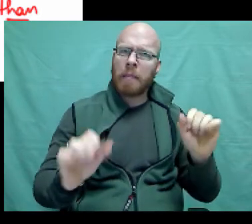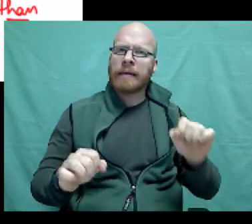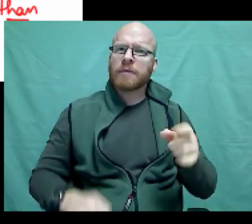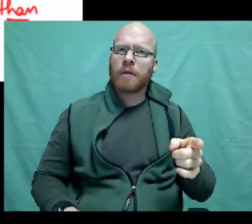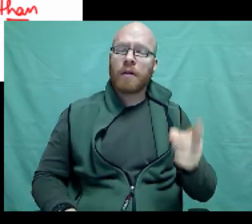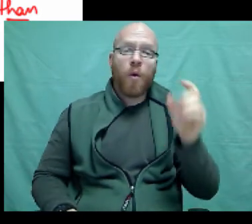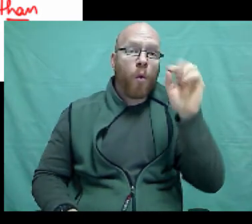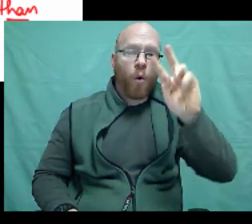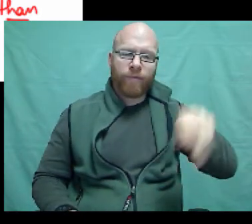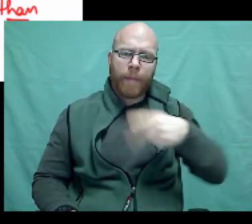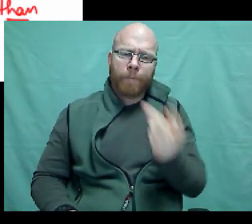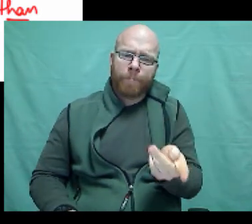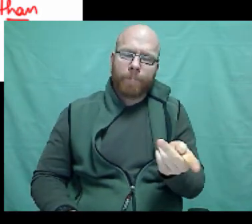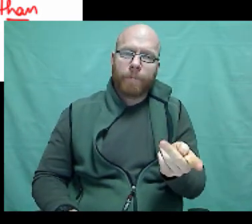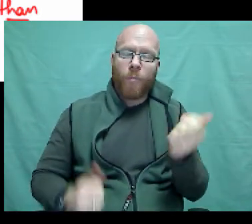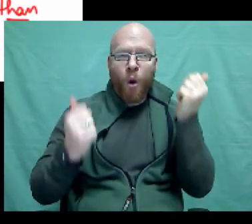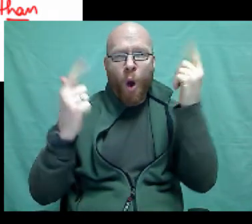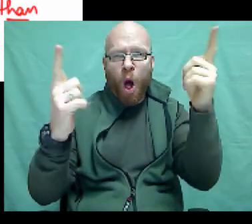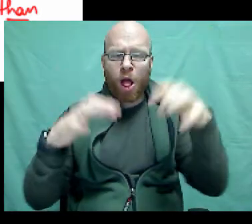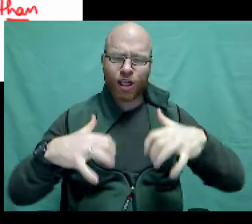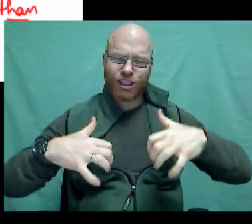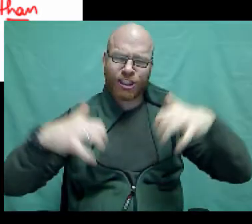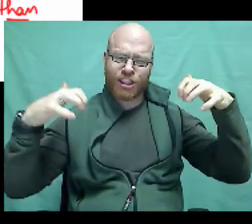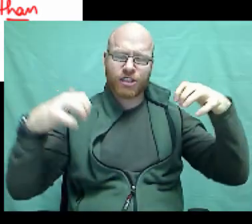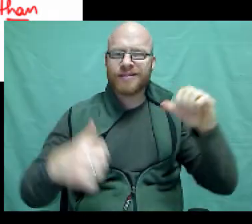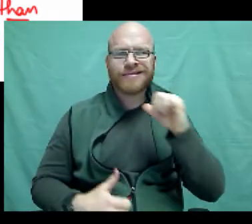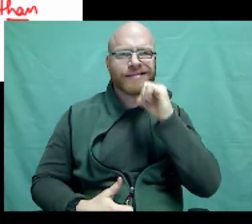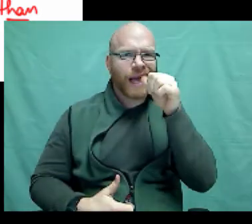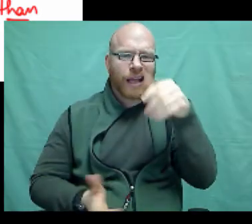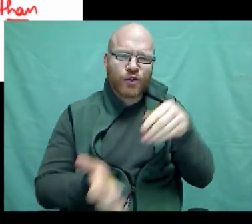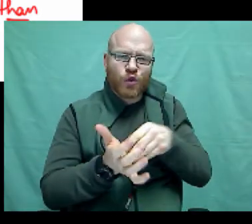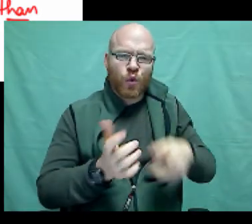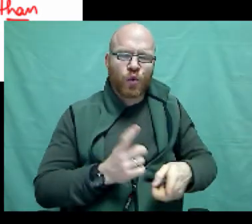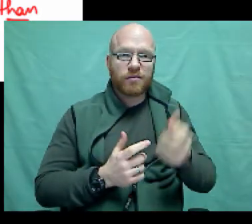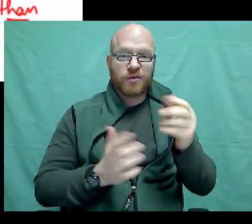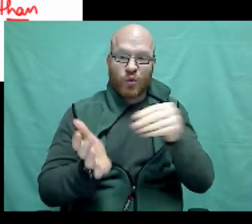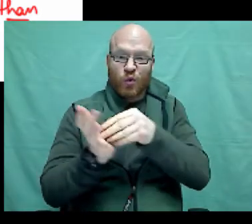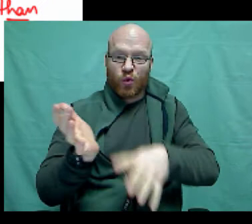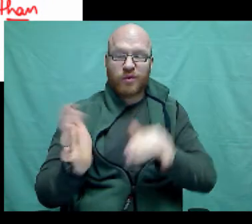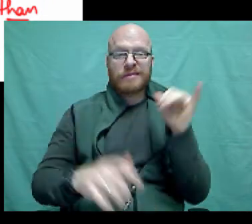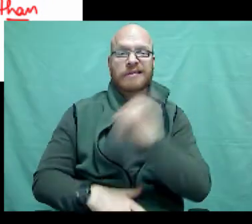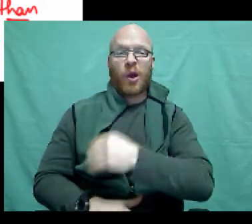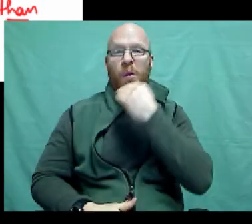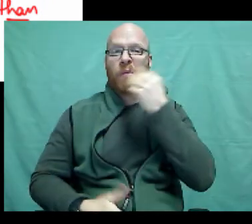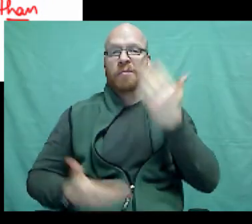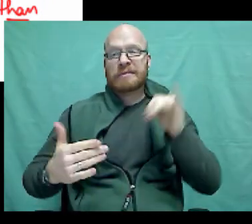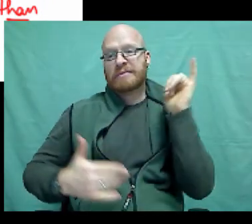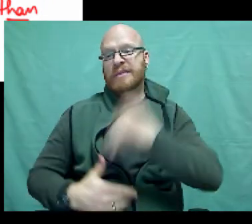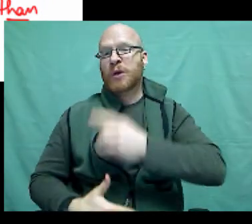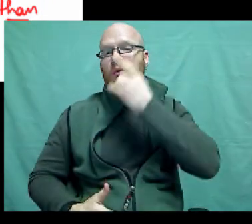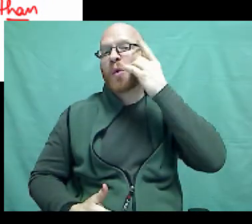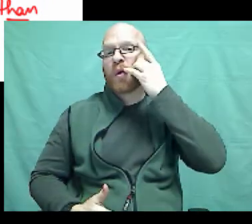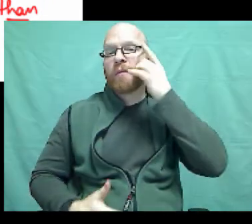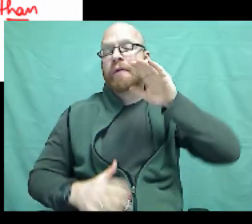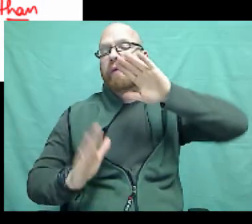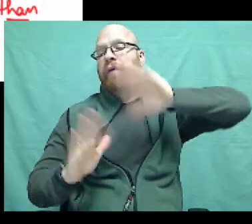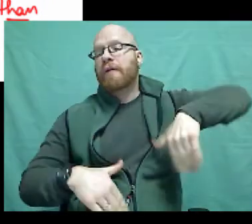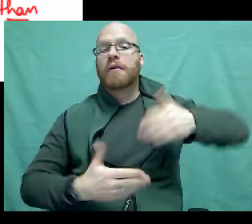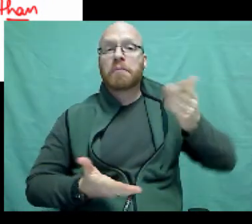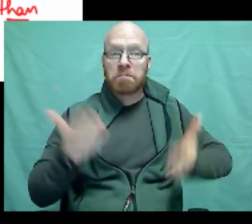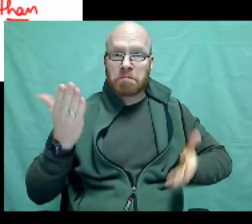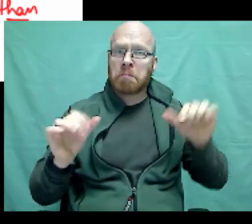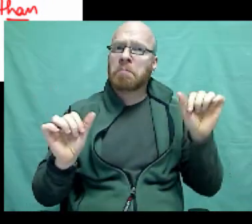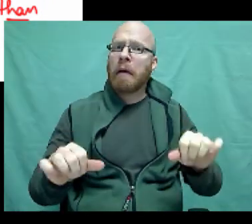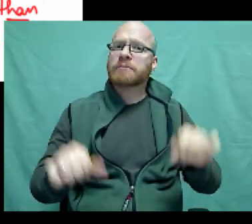1,243 non-students, and we had none of the other. That's possible. That's possible. Maybe the students stayed home that day for the game, in